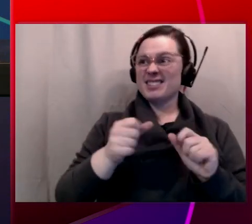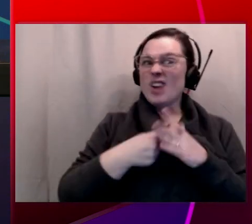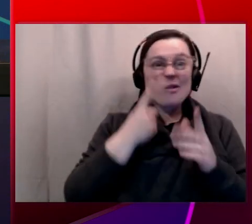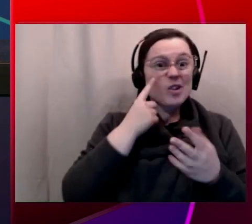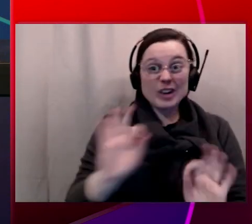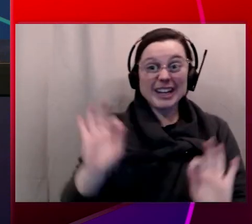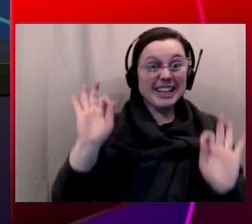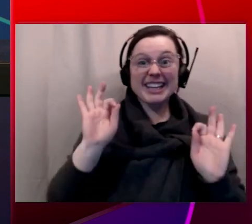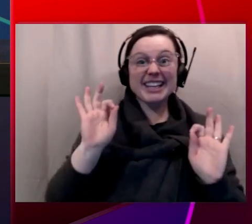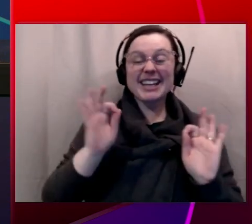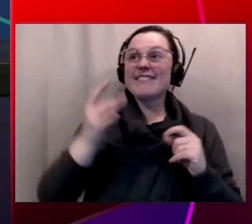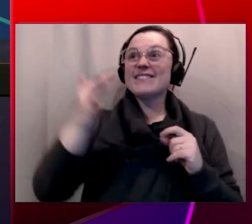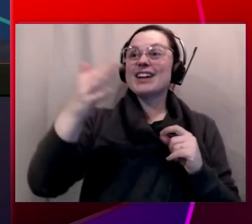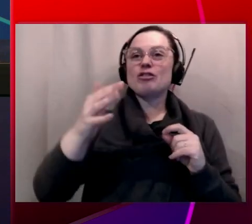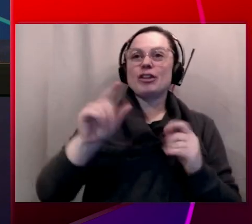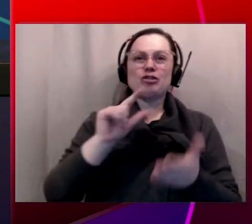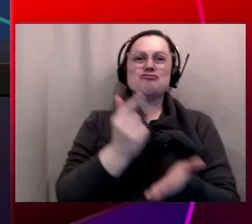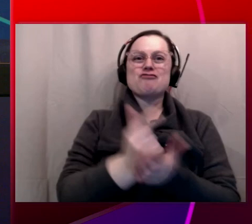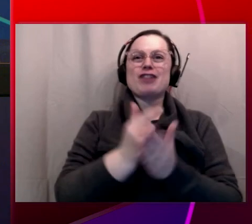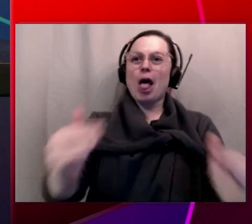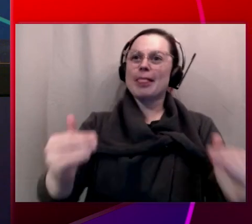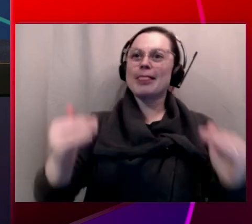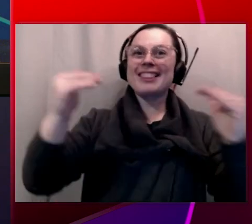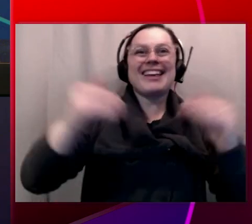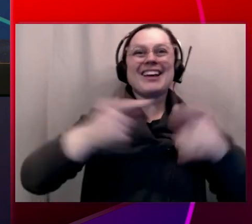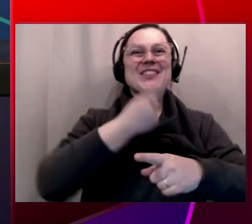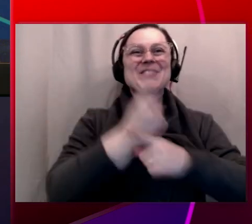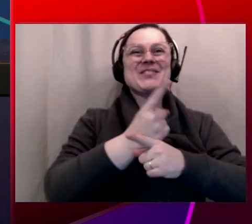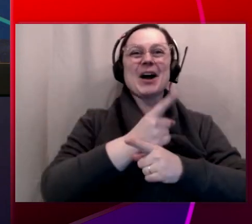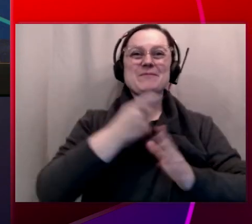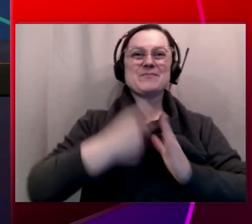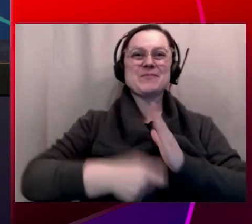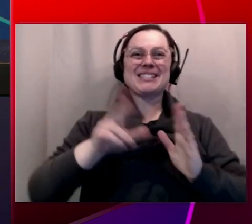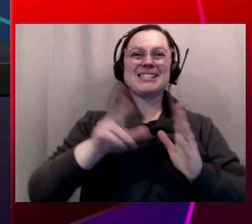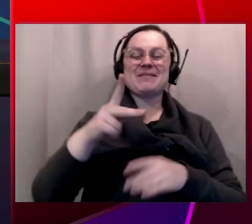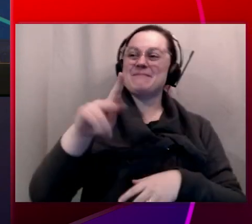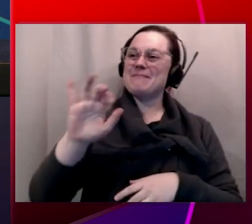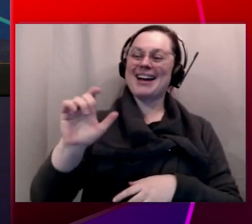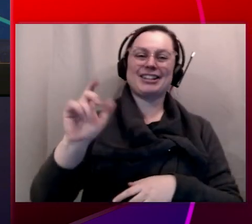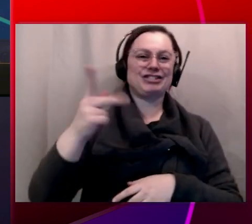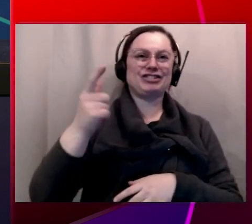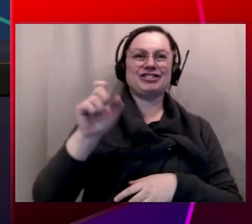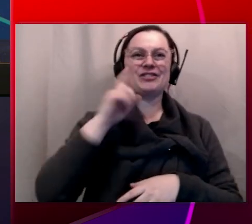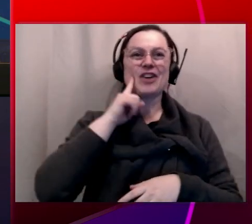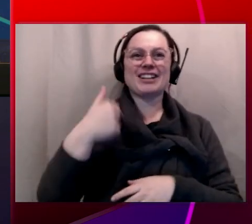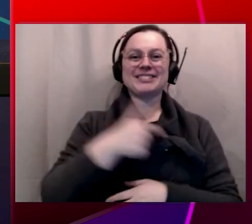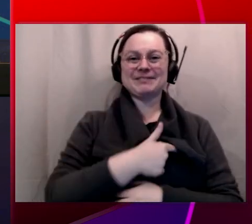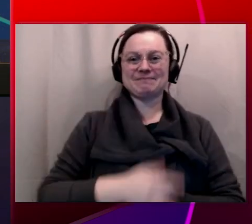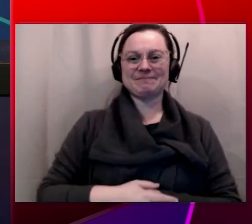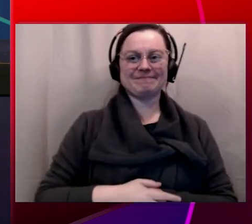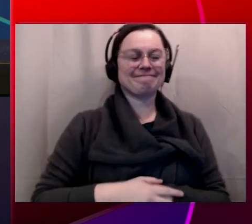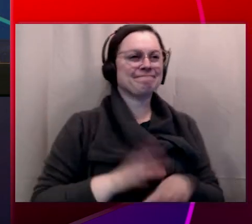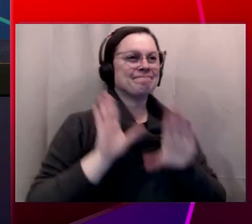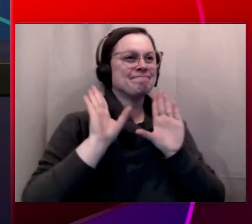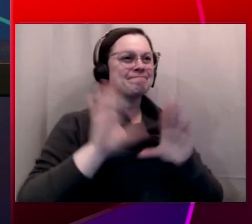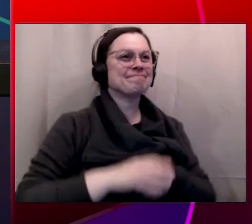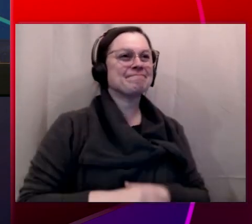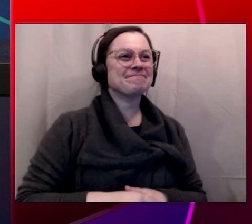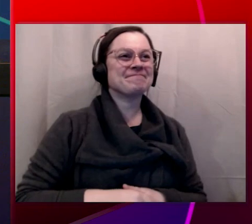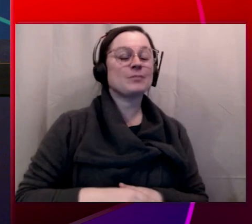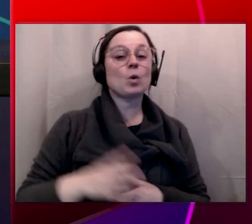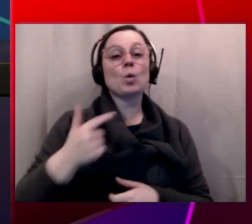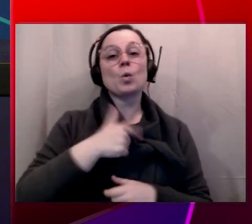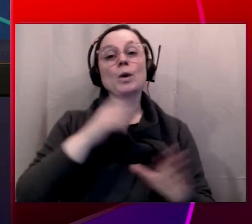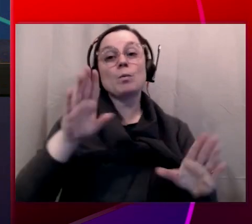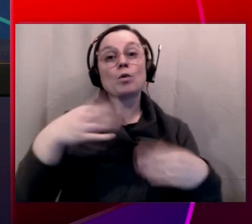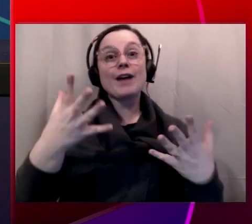then eventually graduate into the right pricing package for us. I appreciate that. A lot of what we're providing is just that